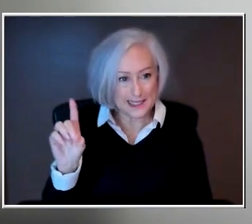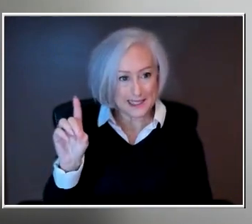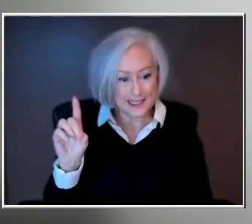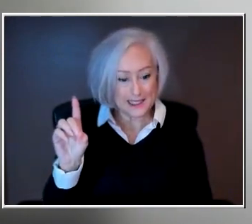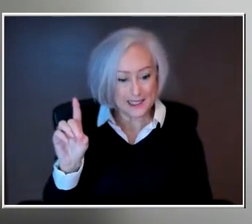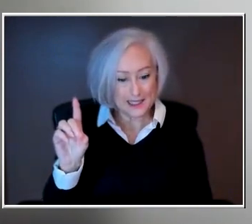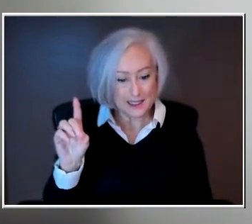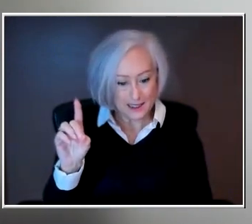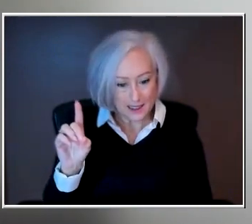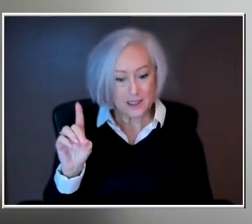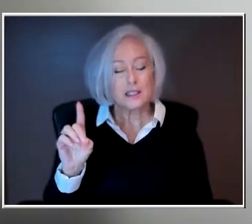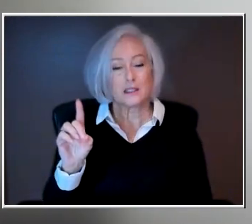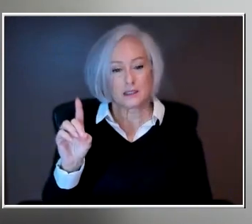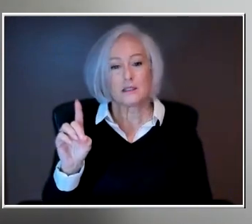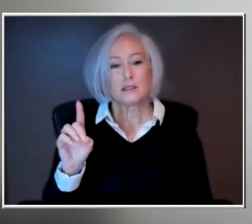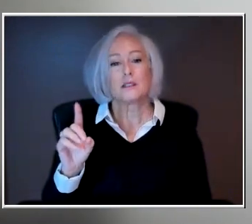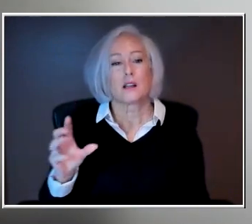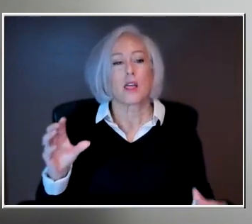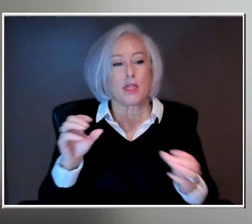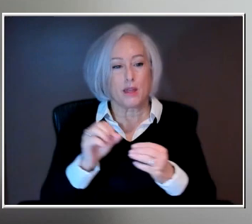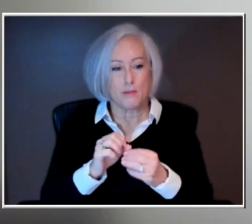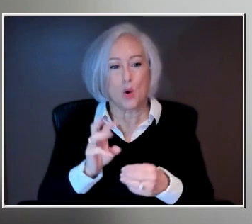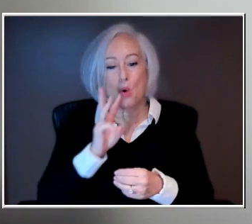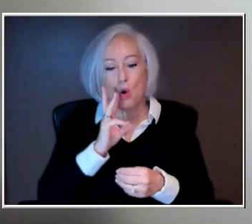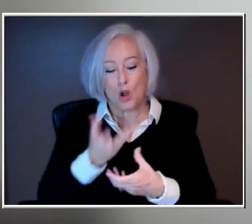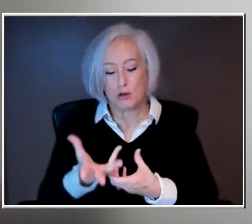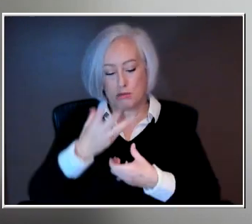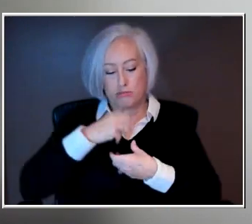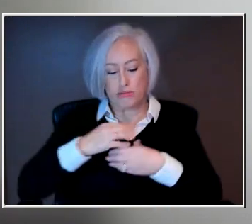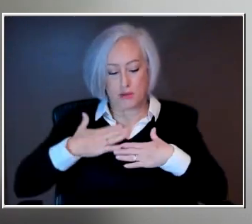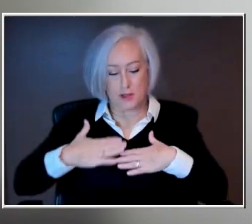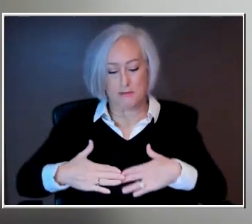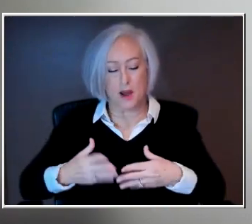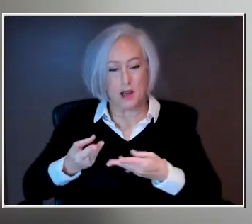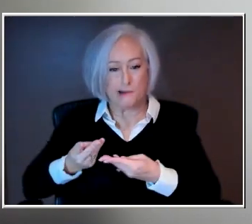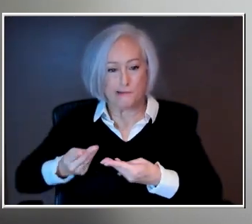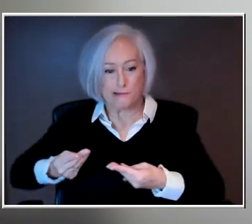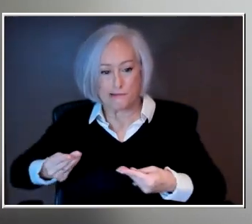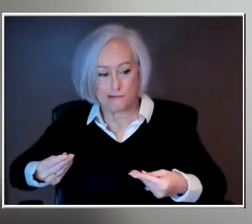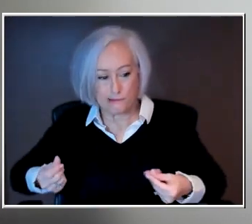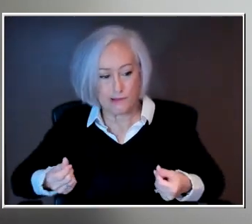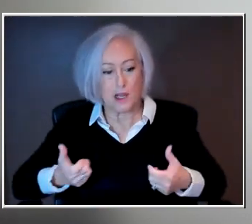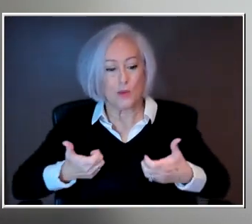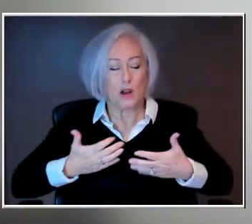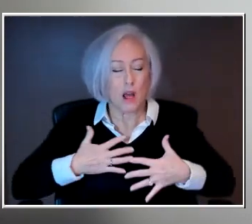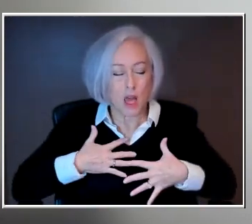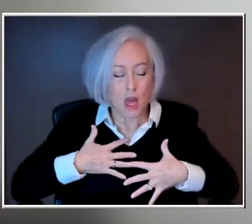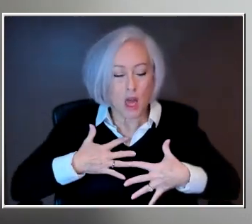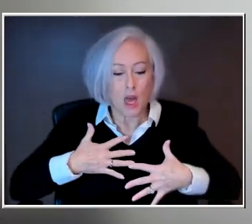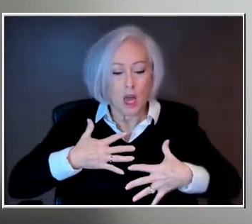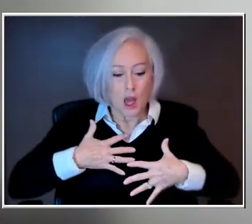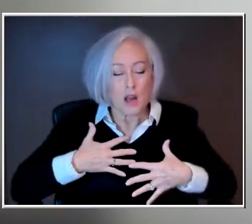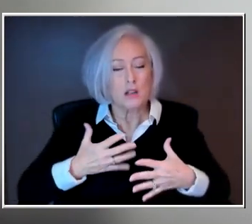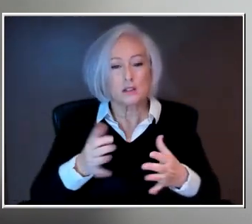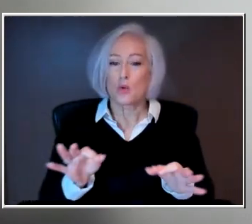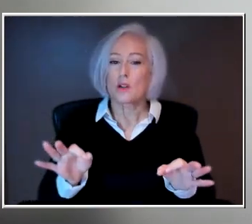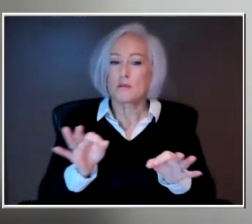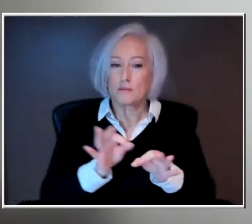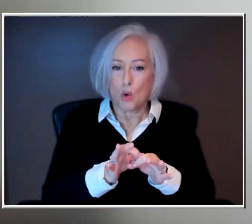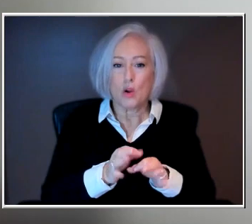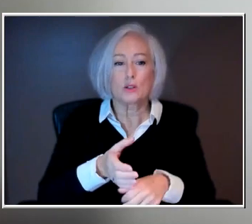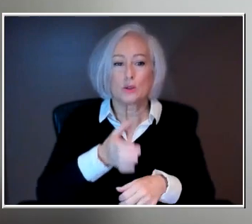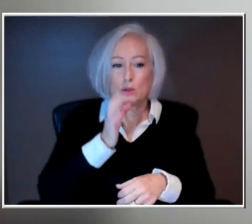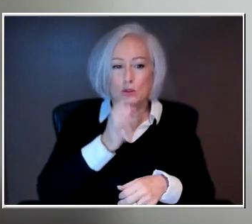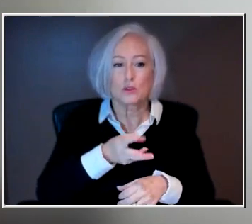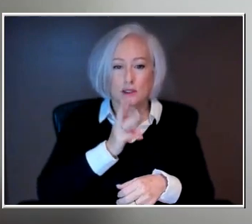liquid, the more fluid you're losing, and you have to think about rehydrating. But I think anybody